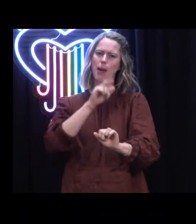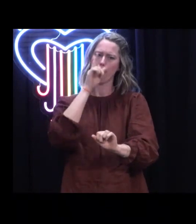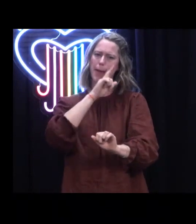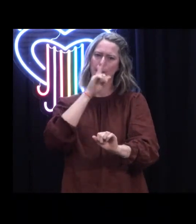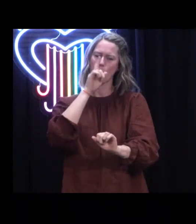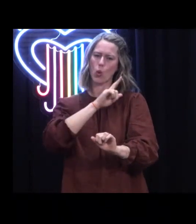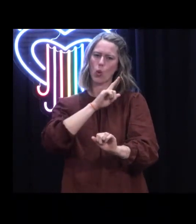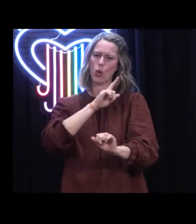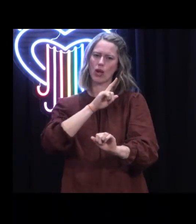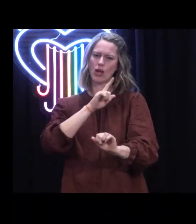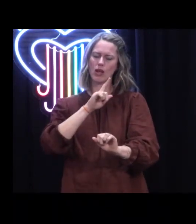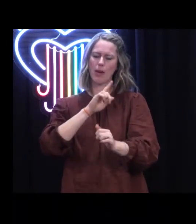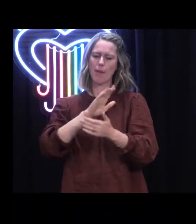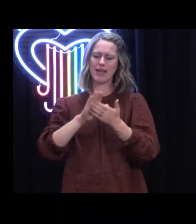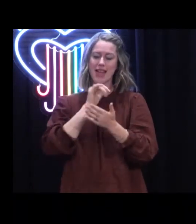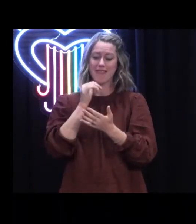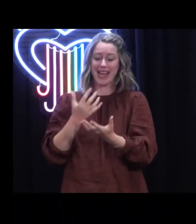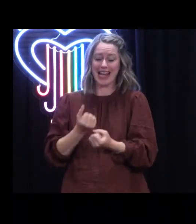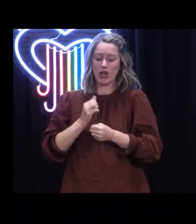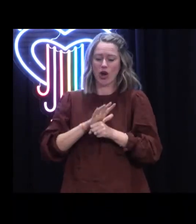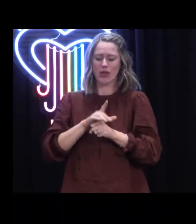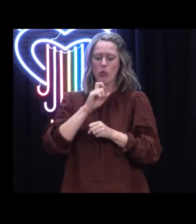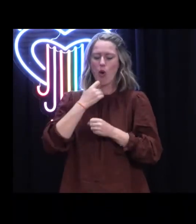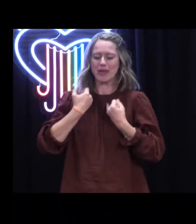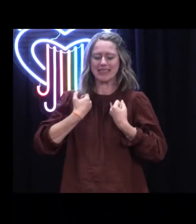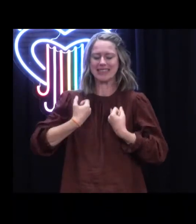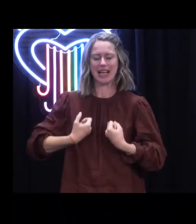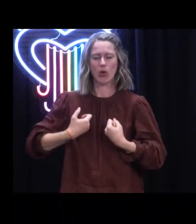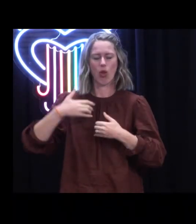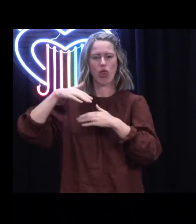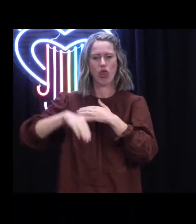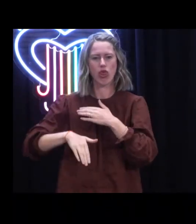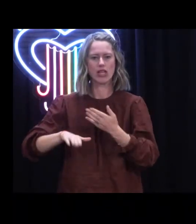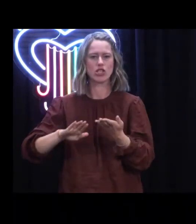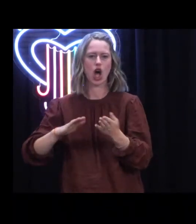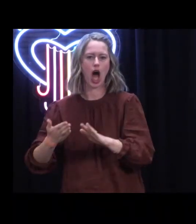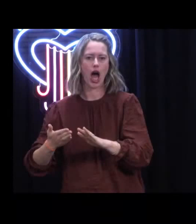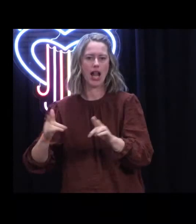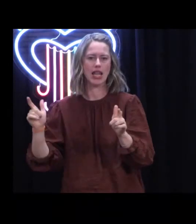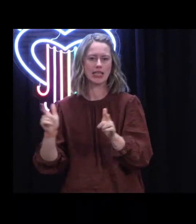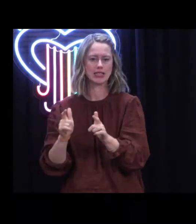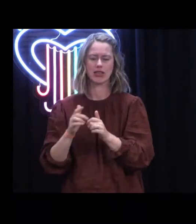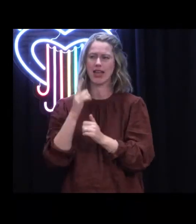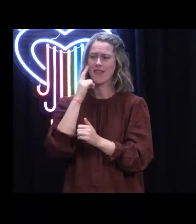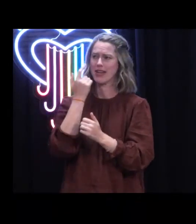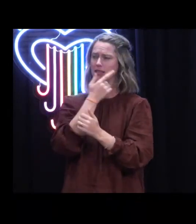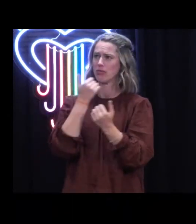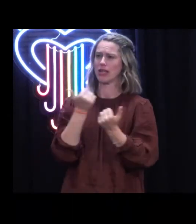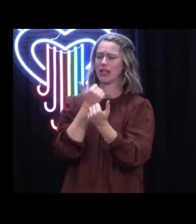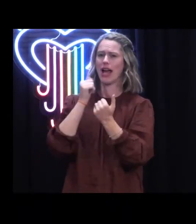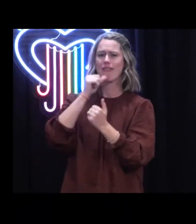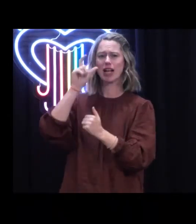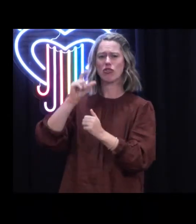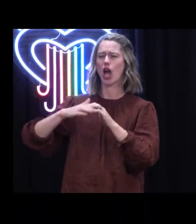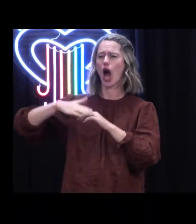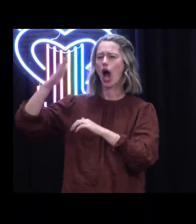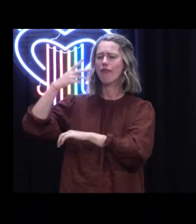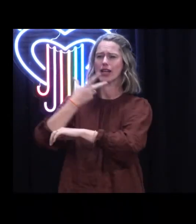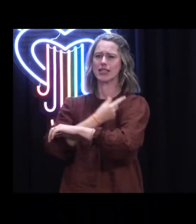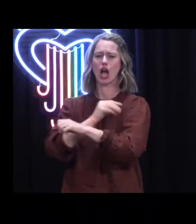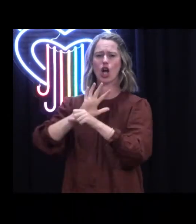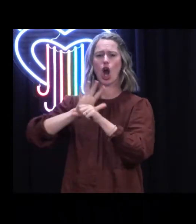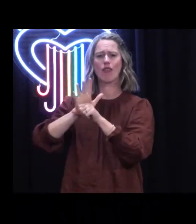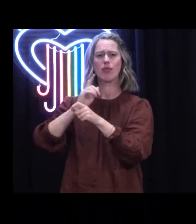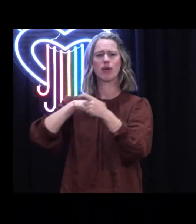getting unwell and dying from COVID-19. The evidence could not be clearer. In countries with high vaccination rates, COVID-19